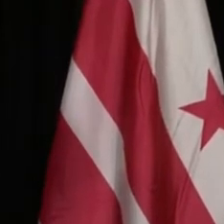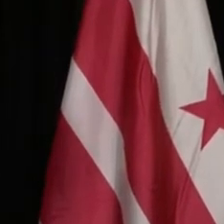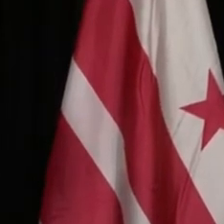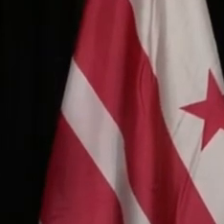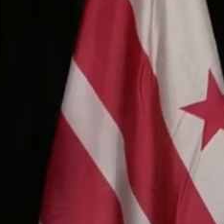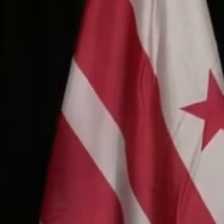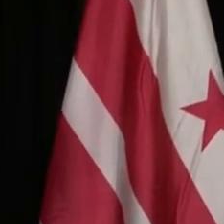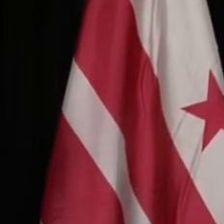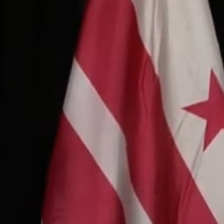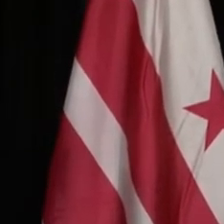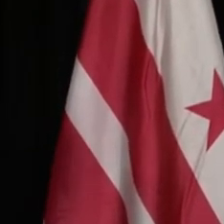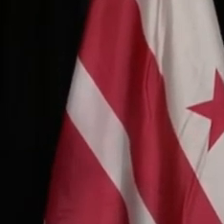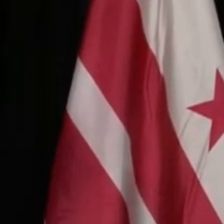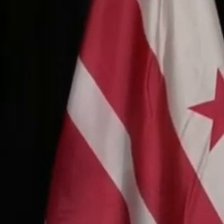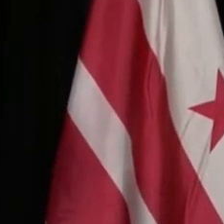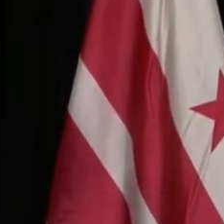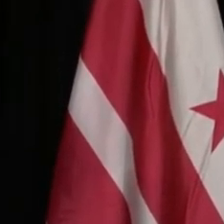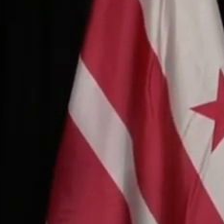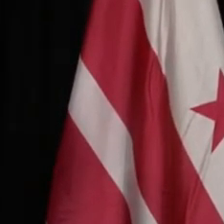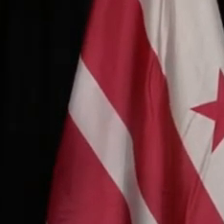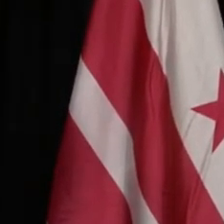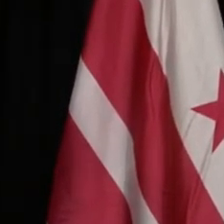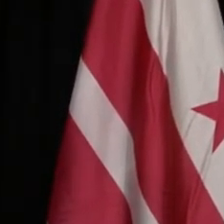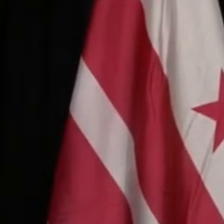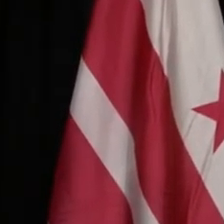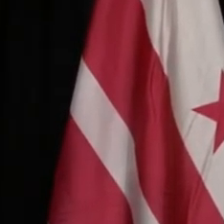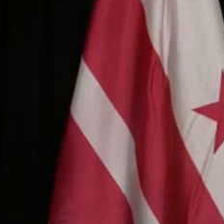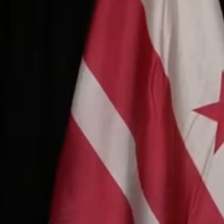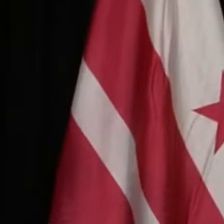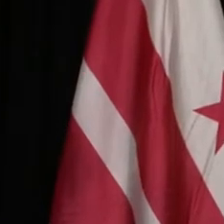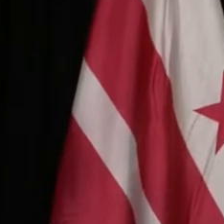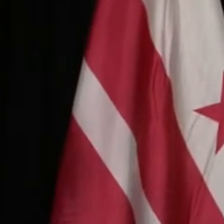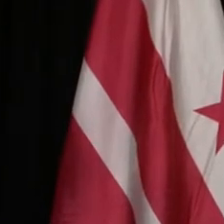official website, and that is